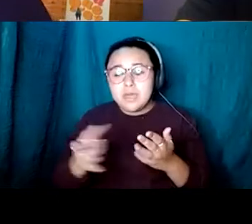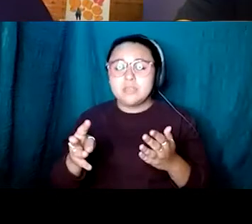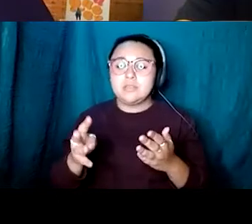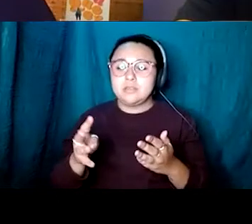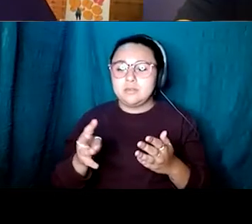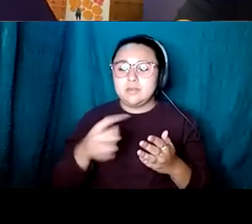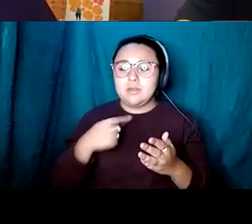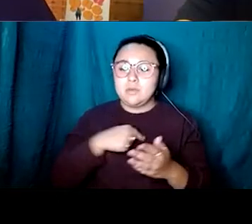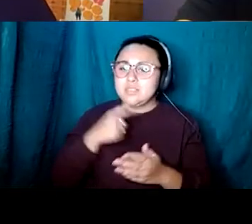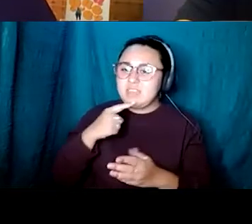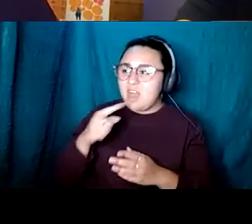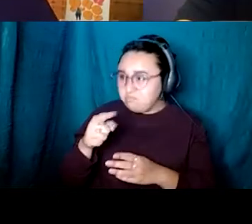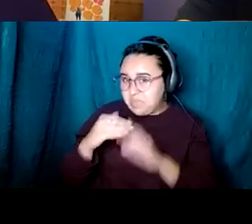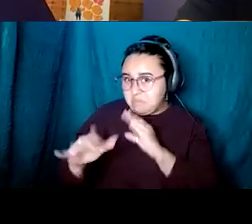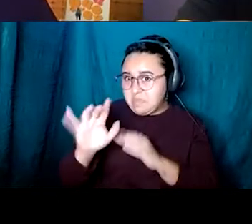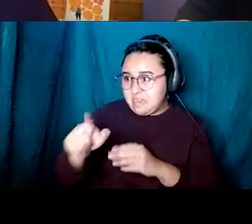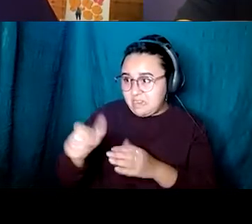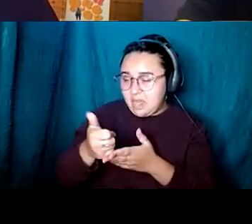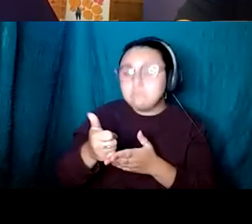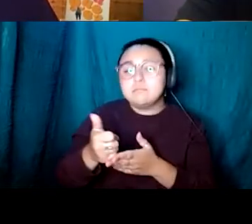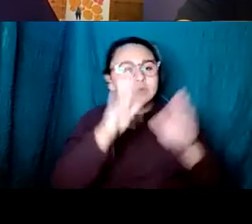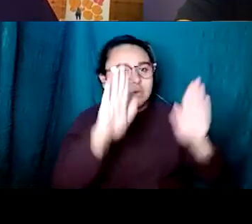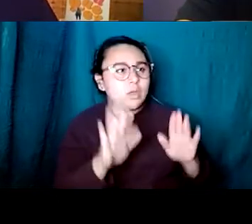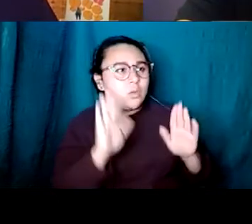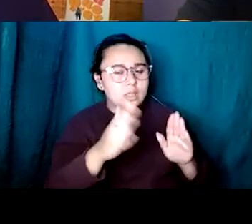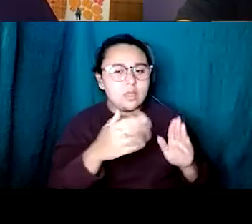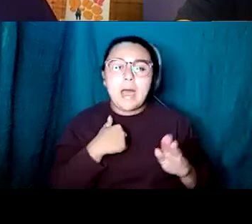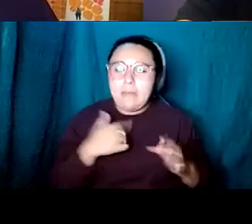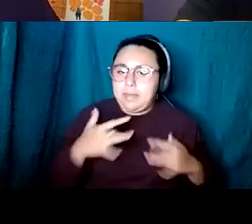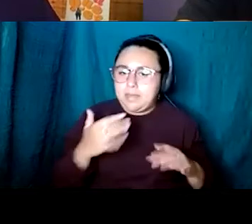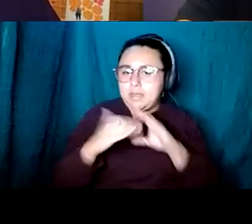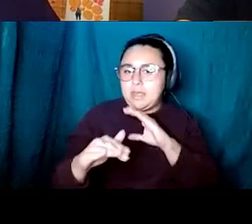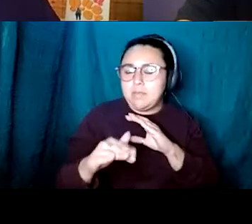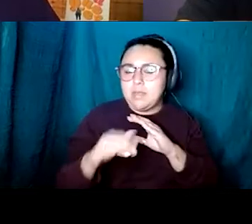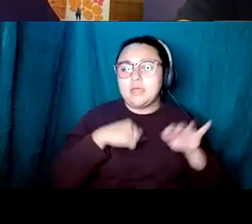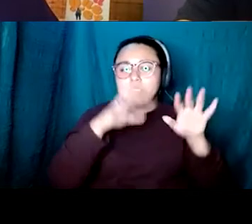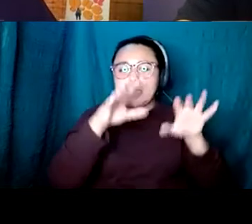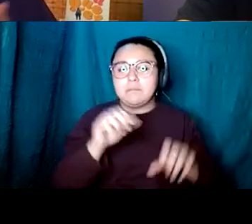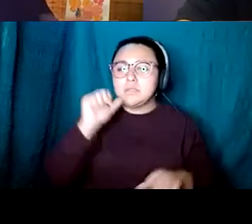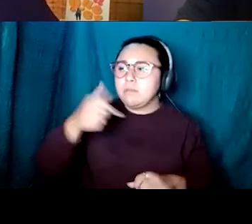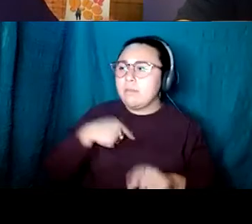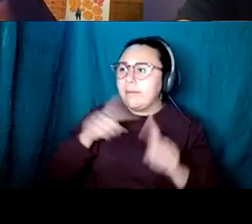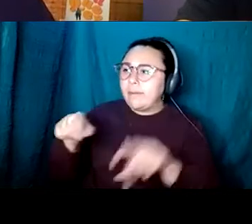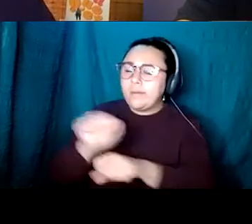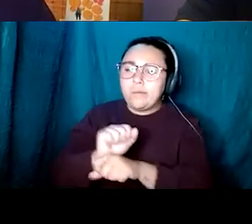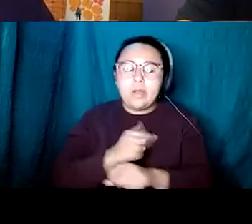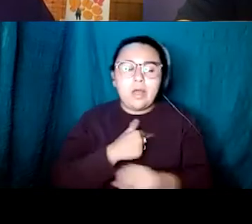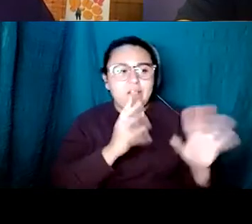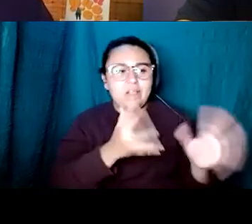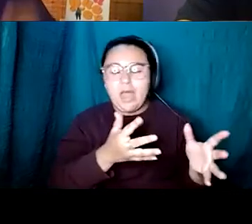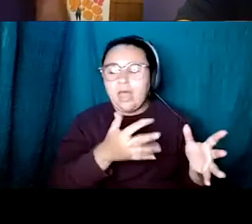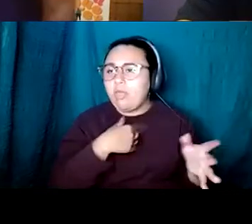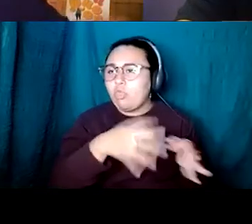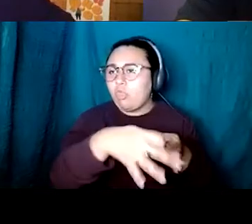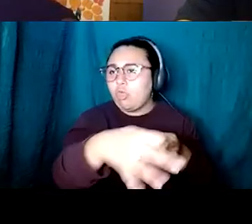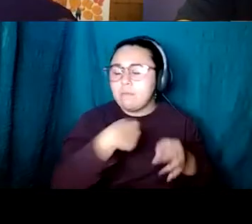great. Because I'm the kind of person like, you know, I'll send that email and I'll start drafting it. And then tomorrow I got to go to work. And then, I forgot to send that email